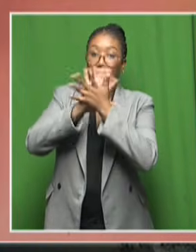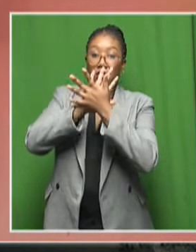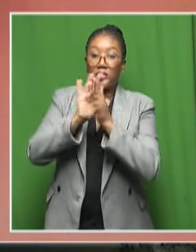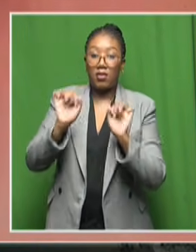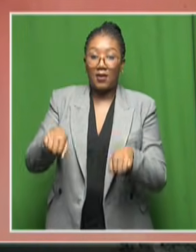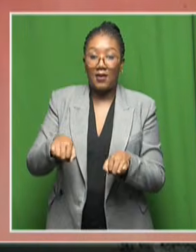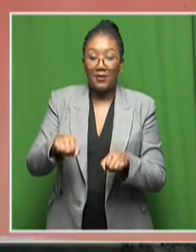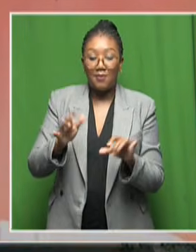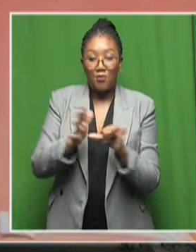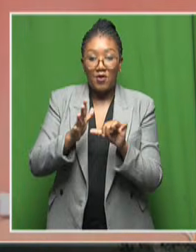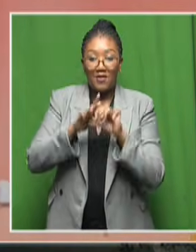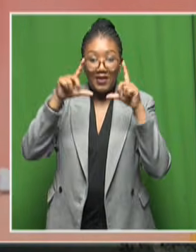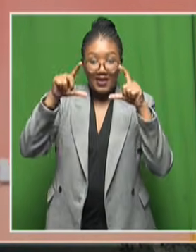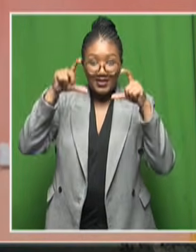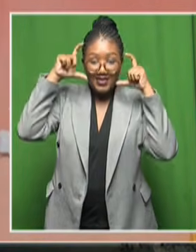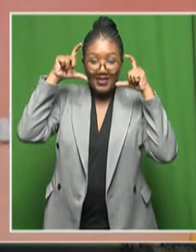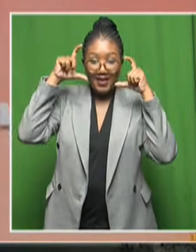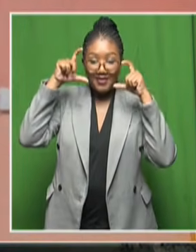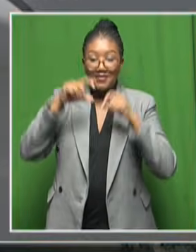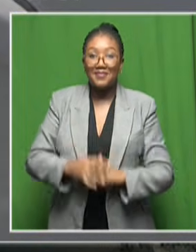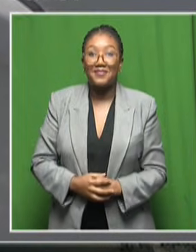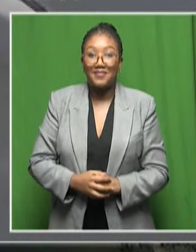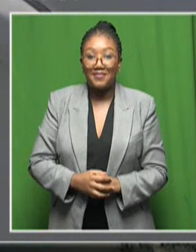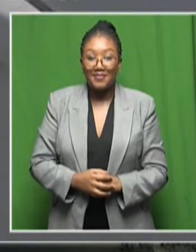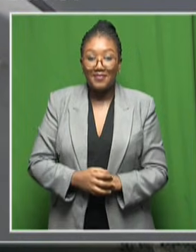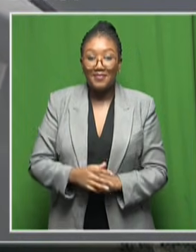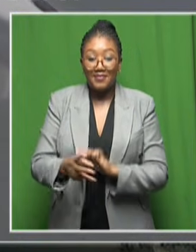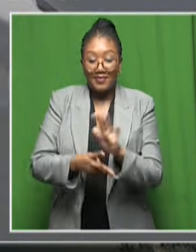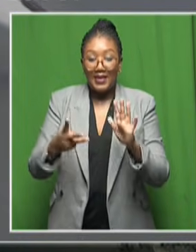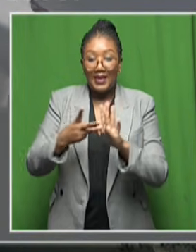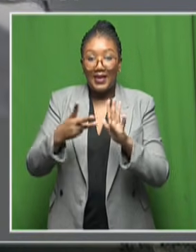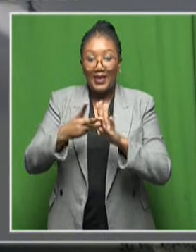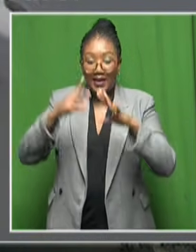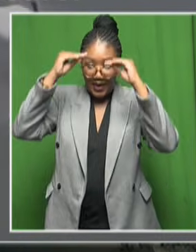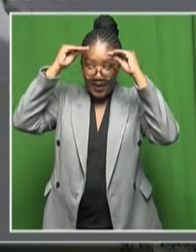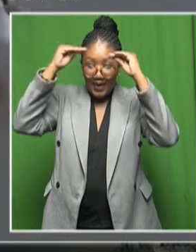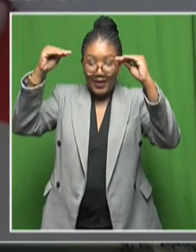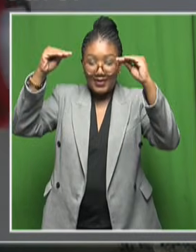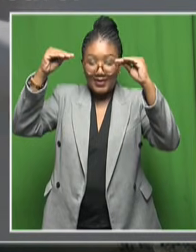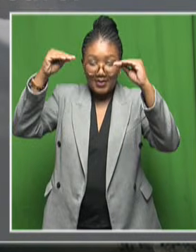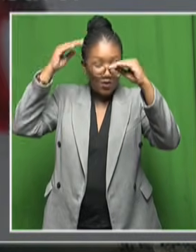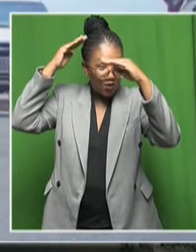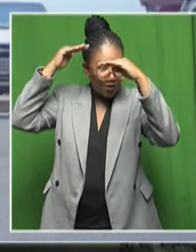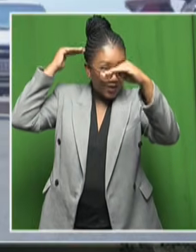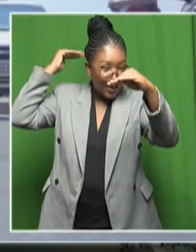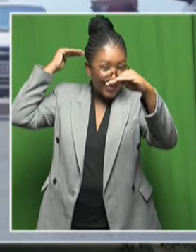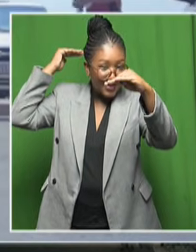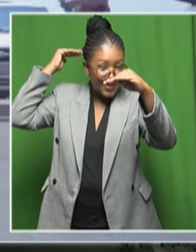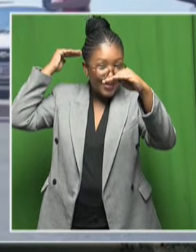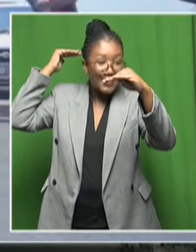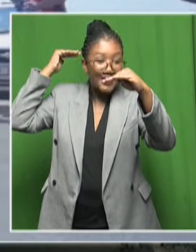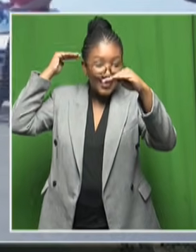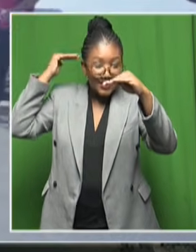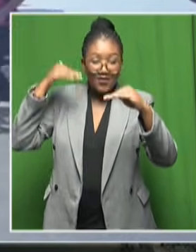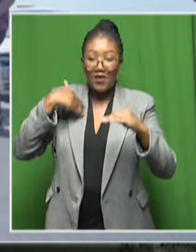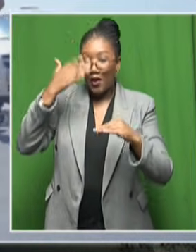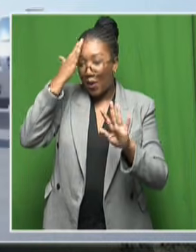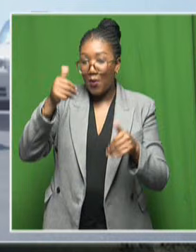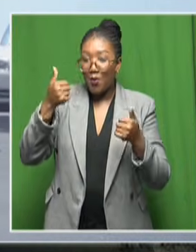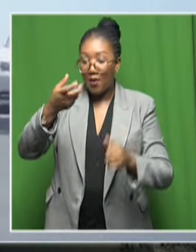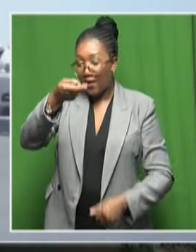eyes. So yes, sunglasses are important, as well as a hat. Now, Leanne, broad-rimmed hat. We wear these